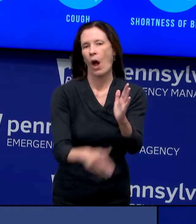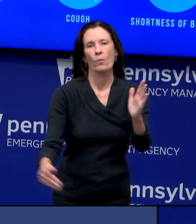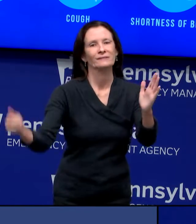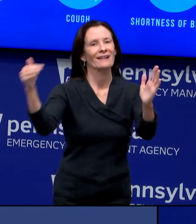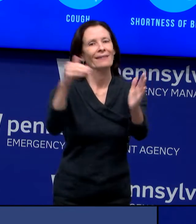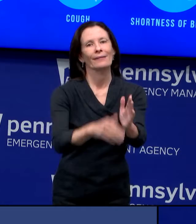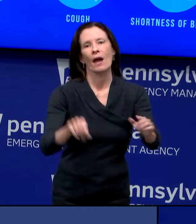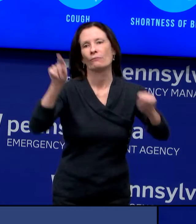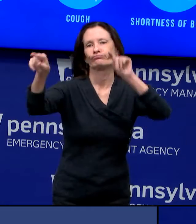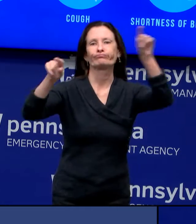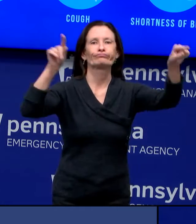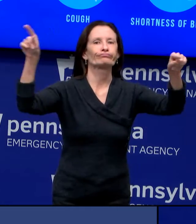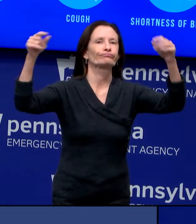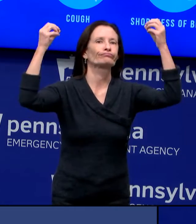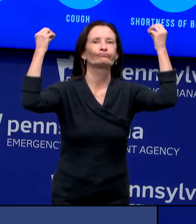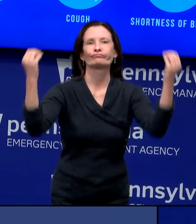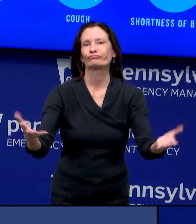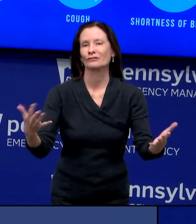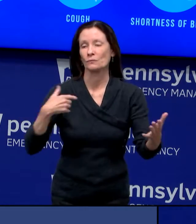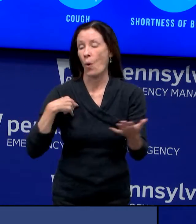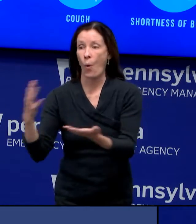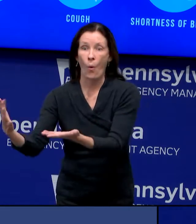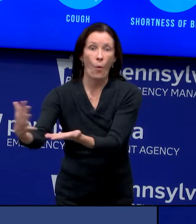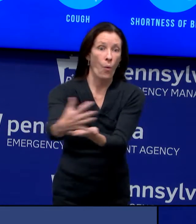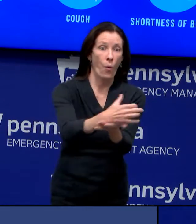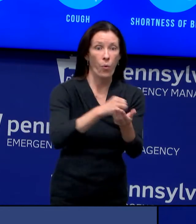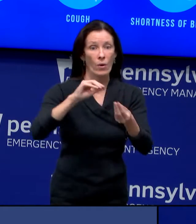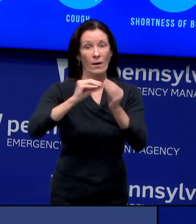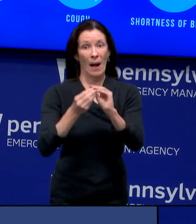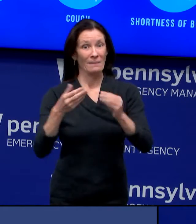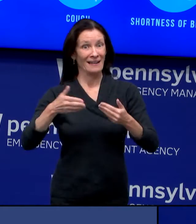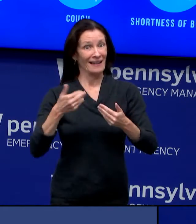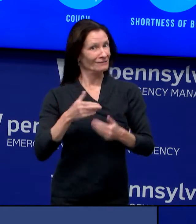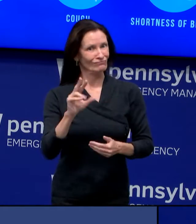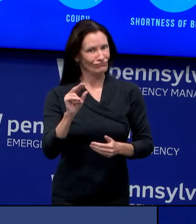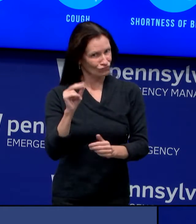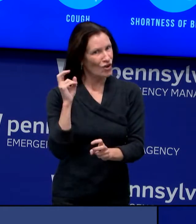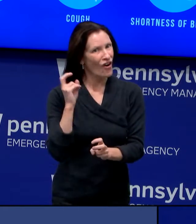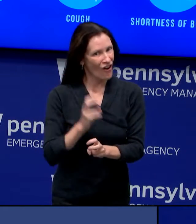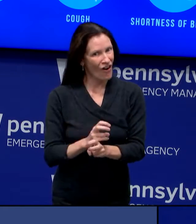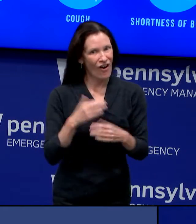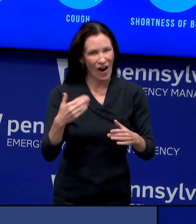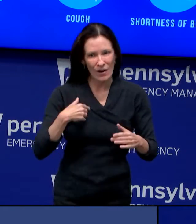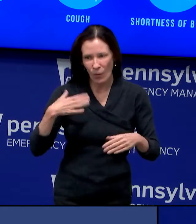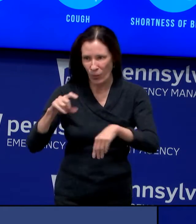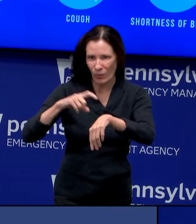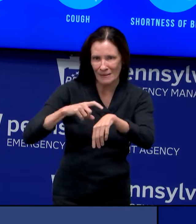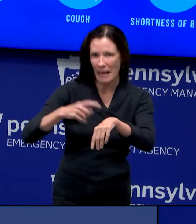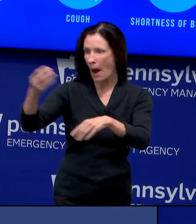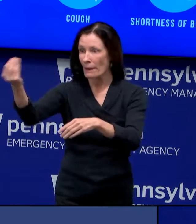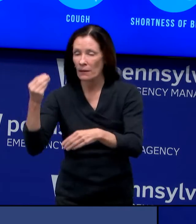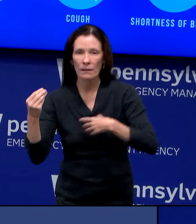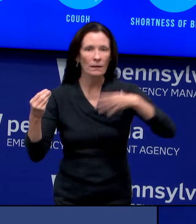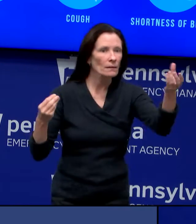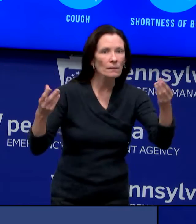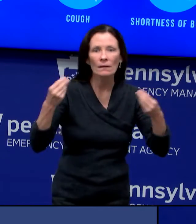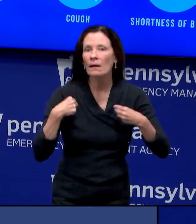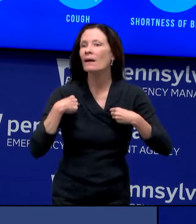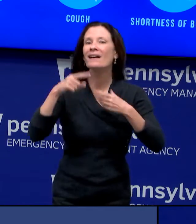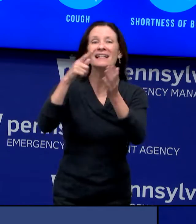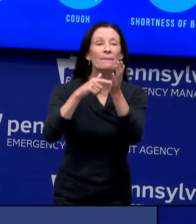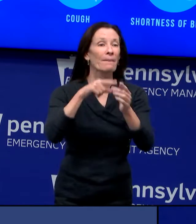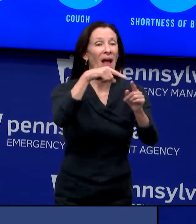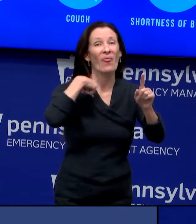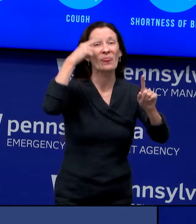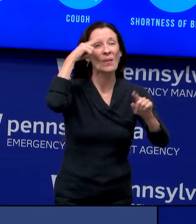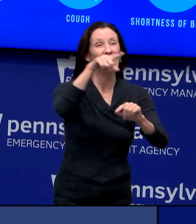in their case counts from one day to the next because we were able to verify that their correct county of residence was